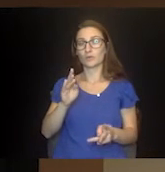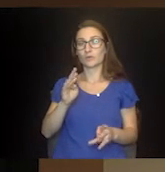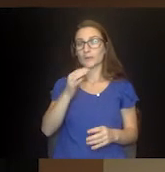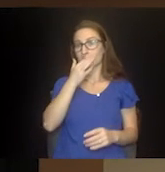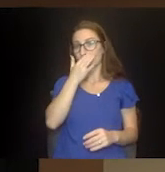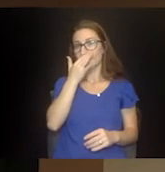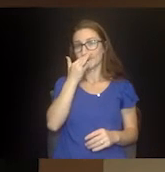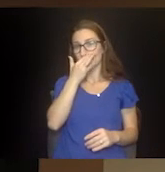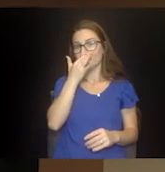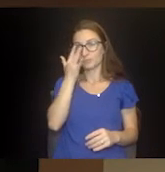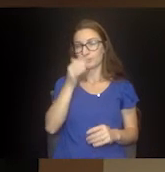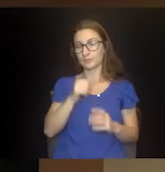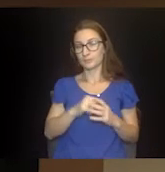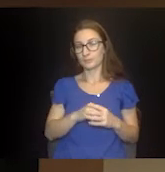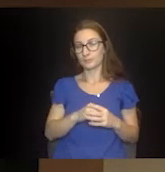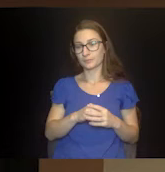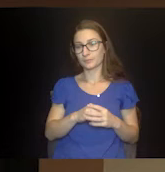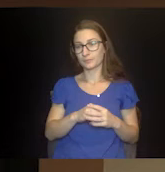what